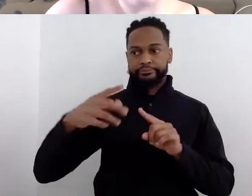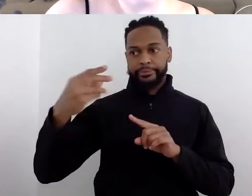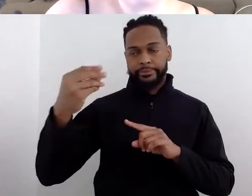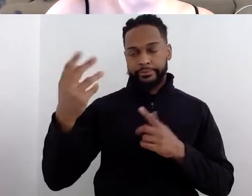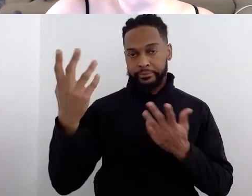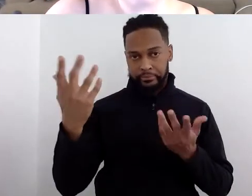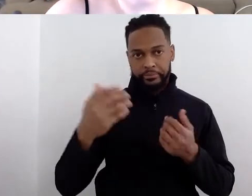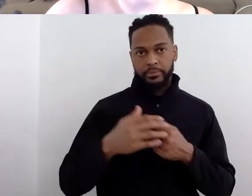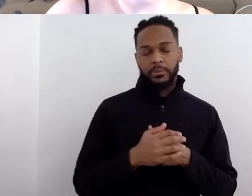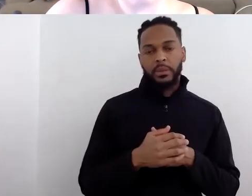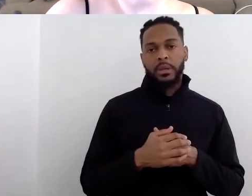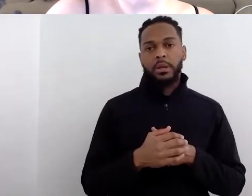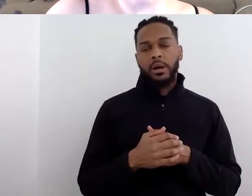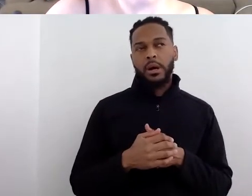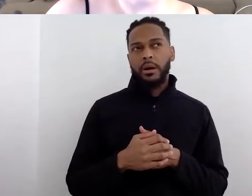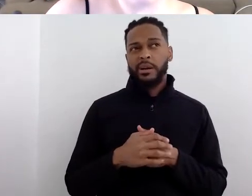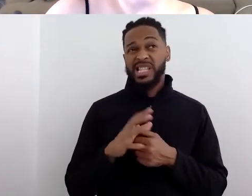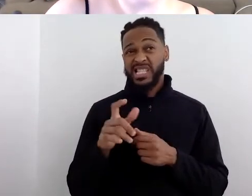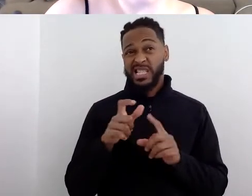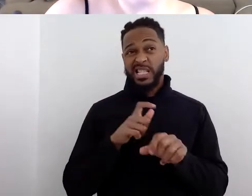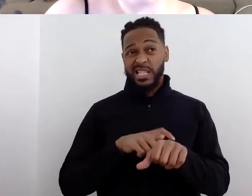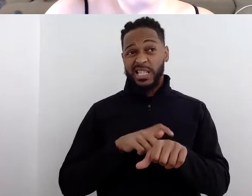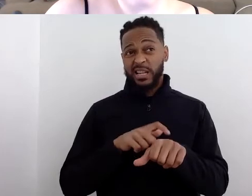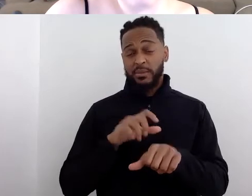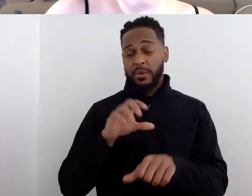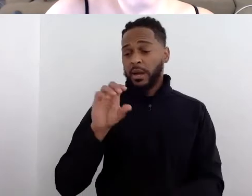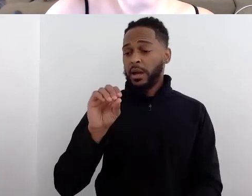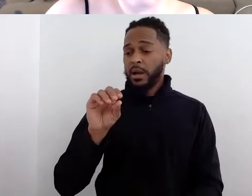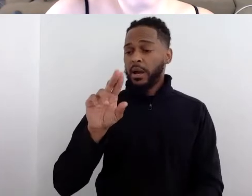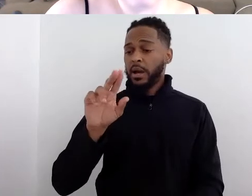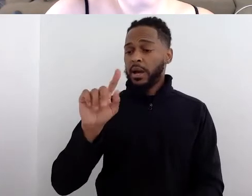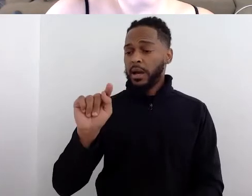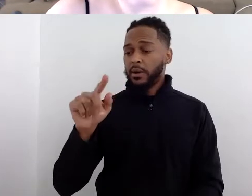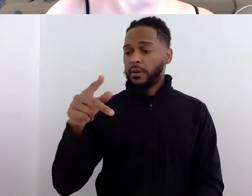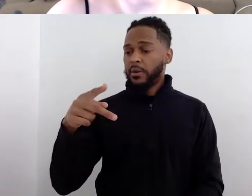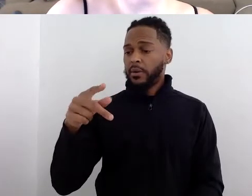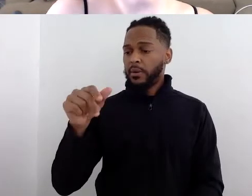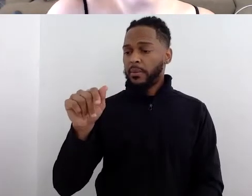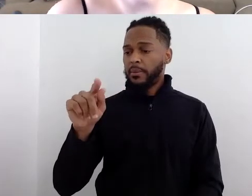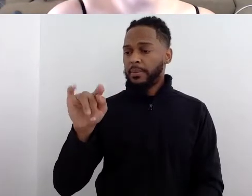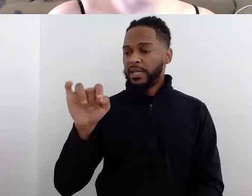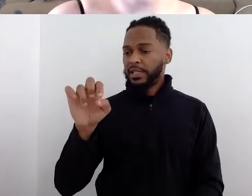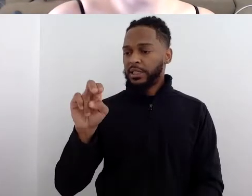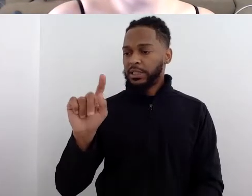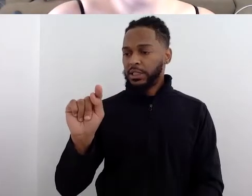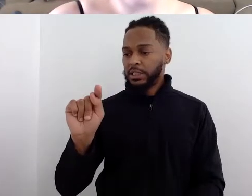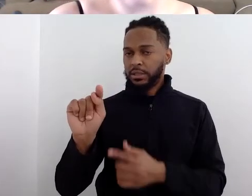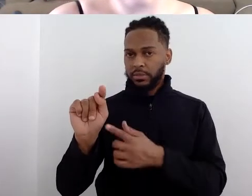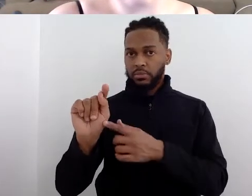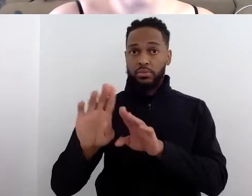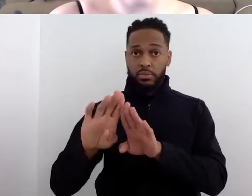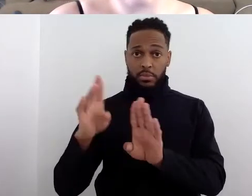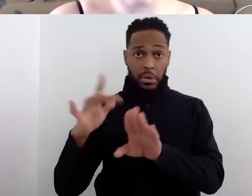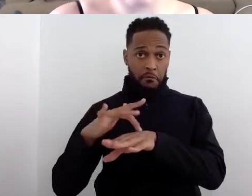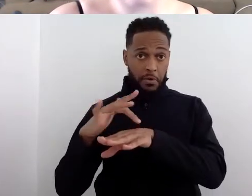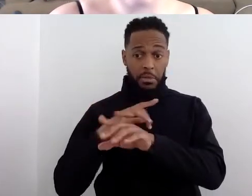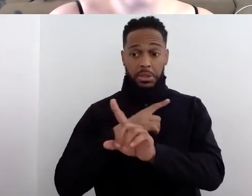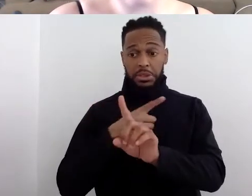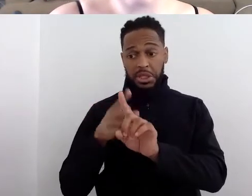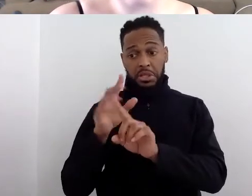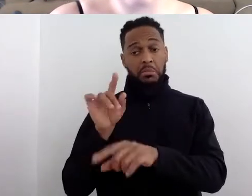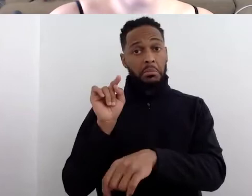um, really outpatient was open up until that point. And really the hospital was